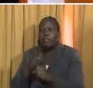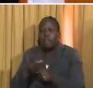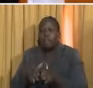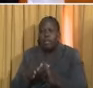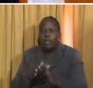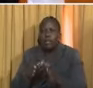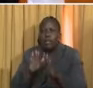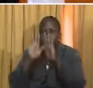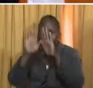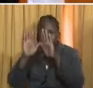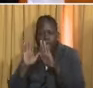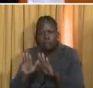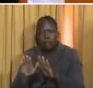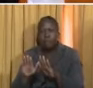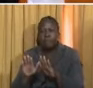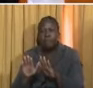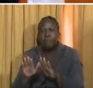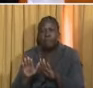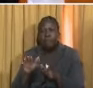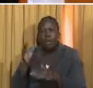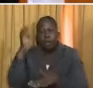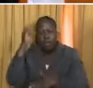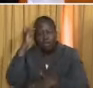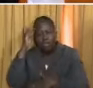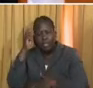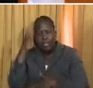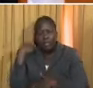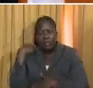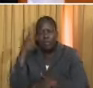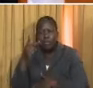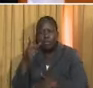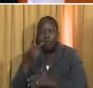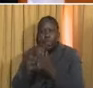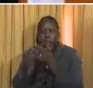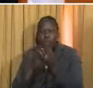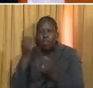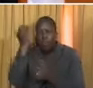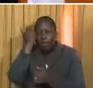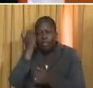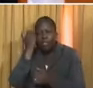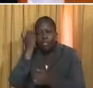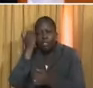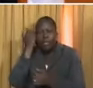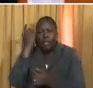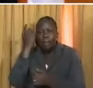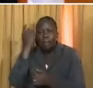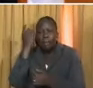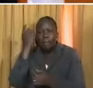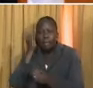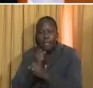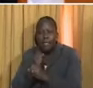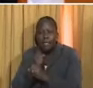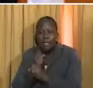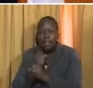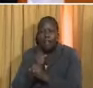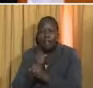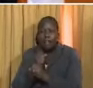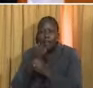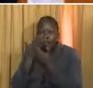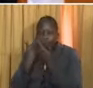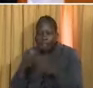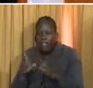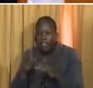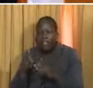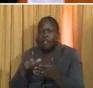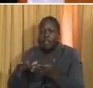aside. Consider, too, that both courts nullified the popular initiative on the ground that the president